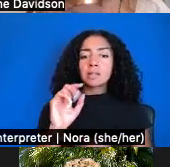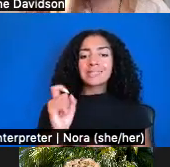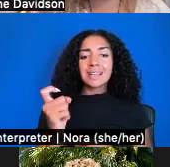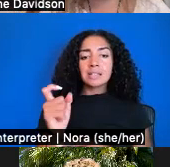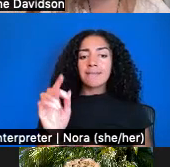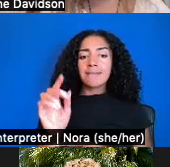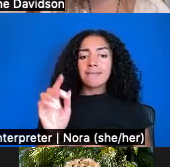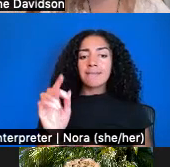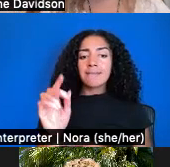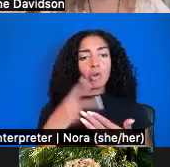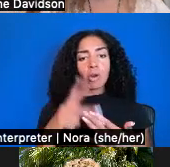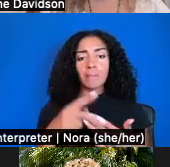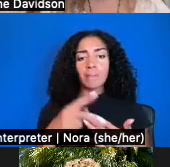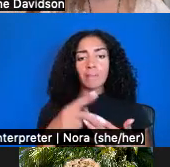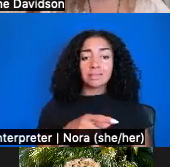says that